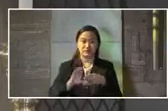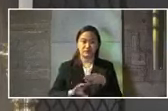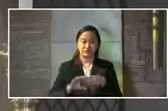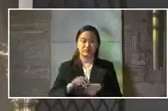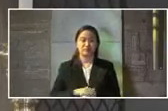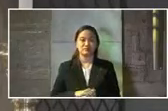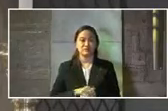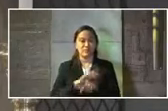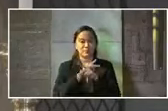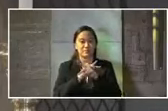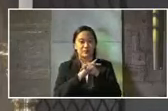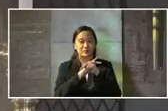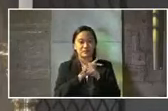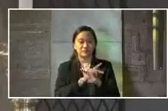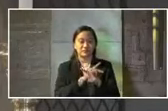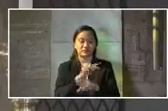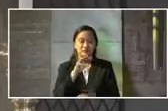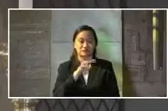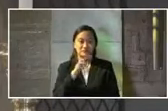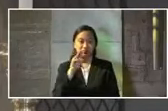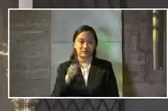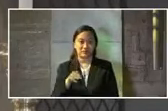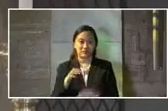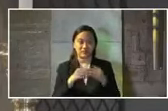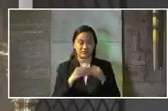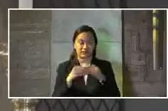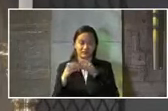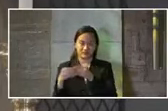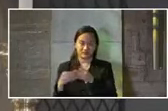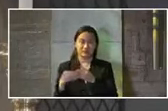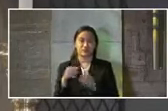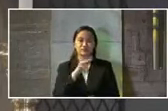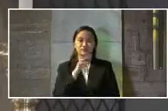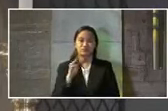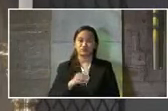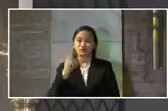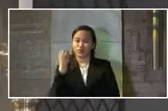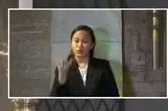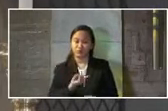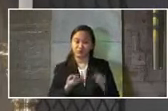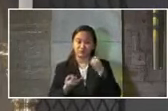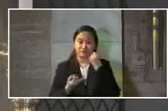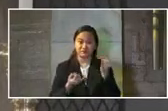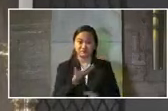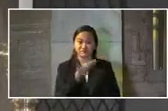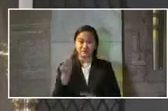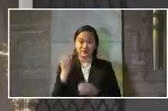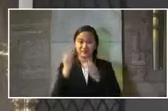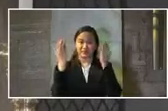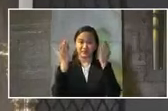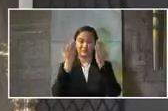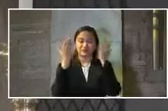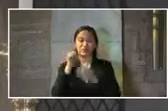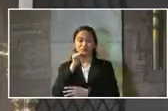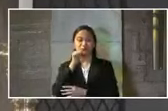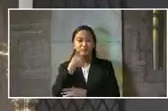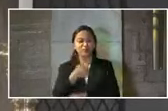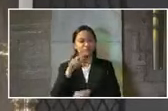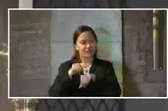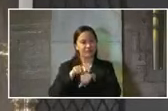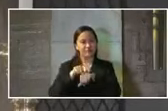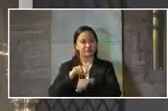and protectors of Manila. So we invite everyone tomorrow for our celebration at 6